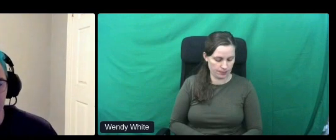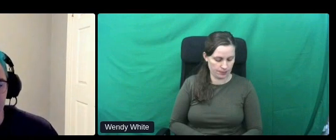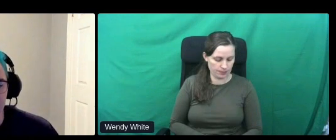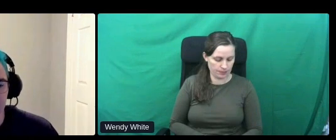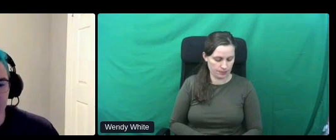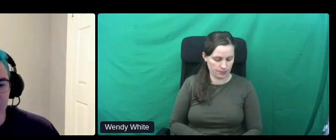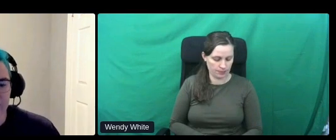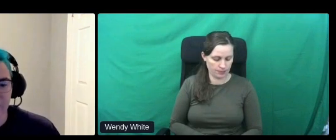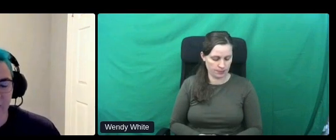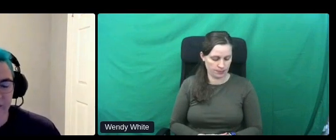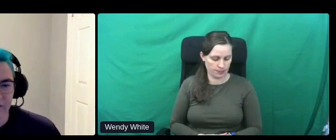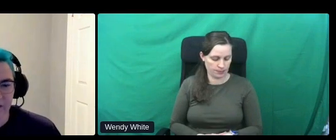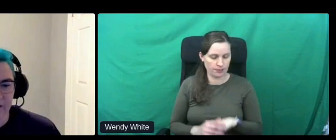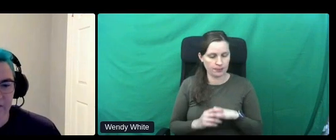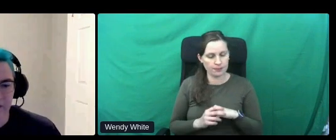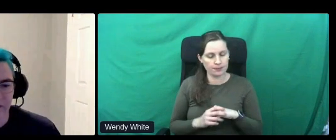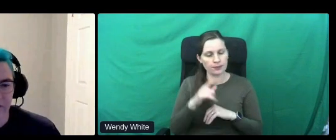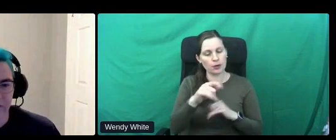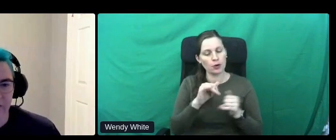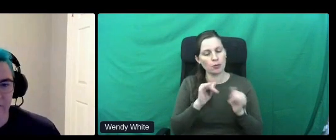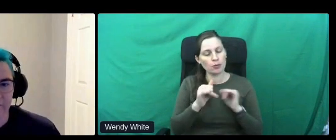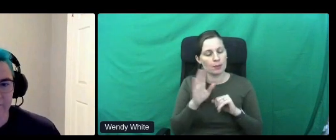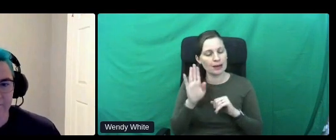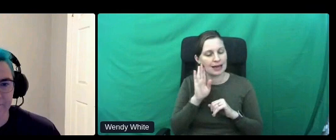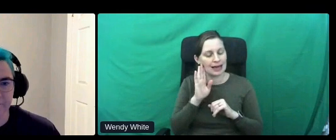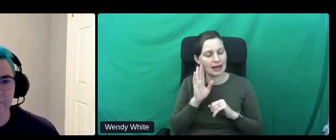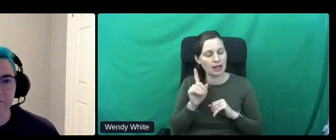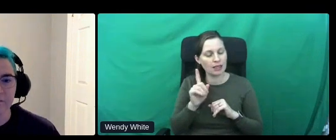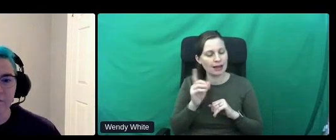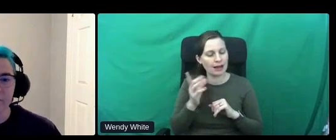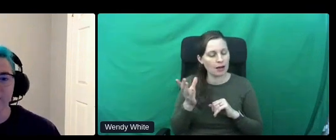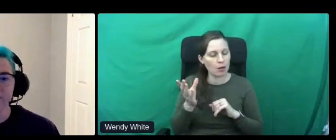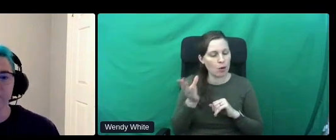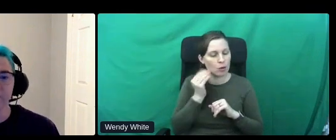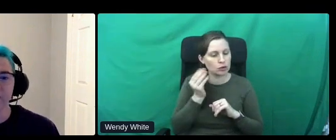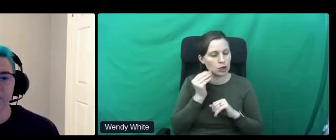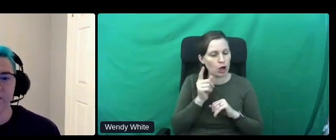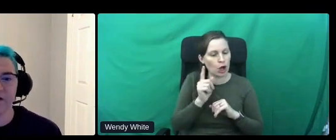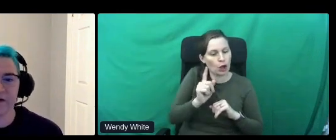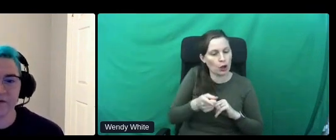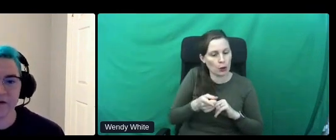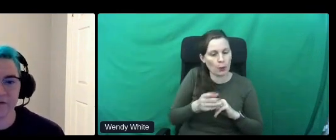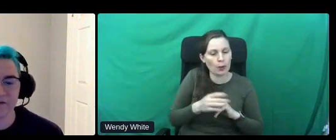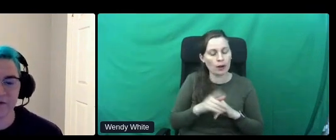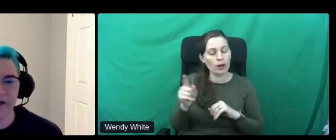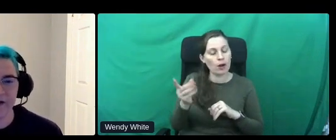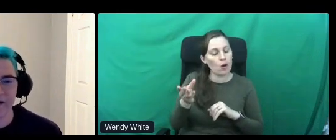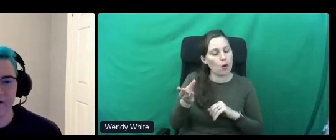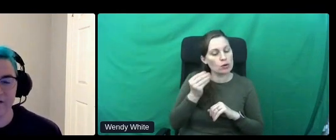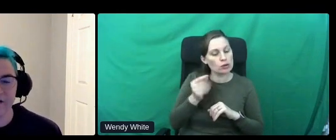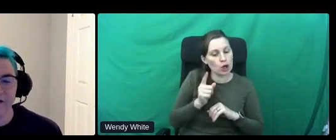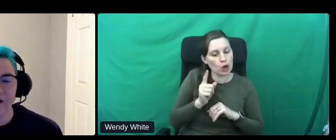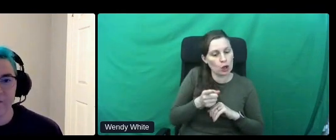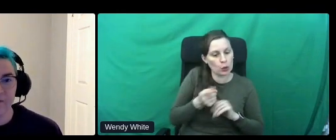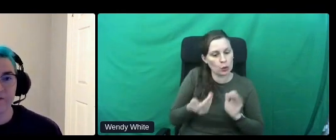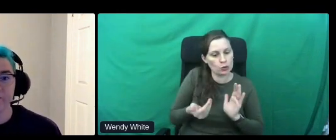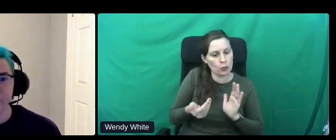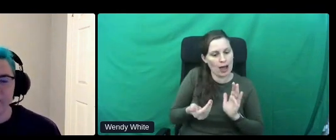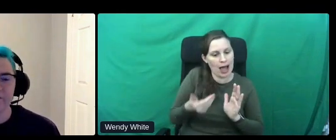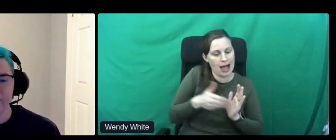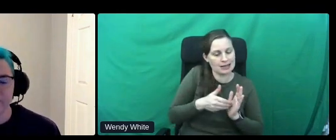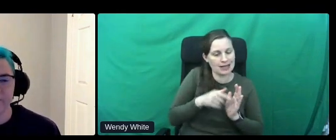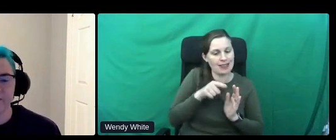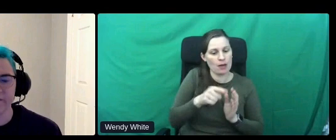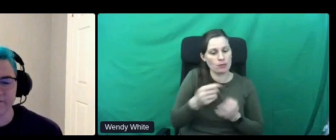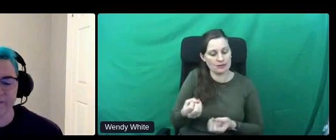Okay. So you probably heard in there the audio cue. So audio cues were added in. This was